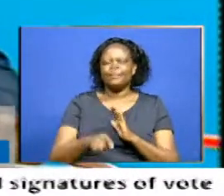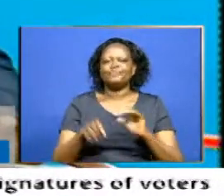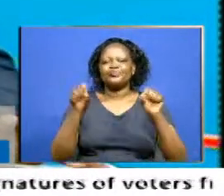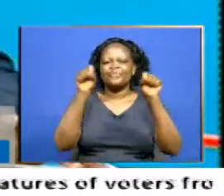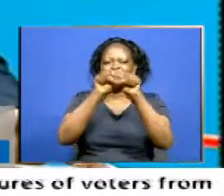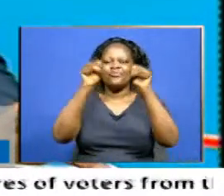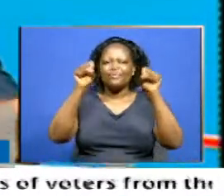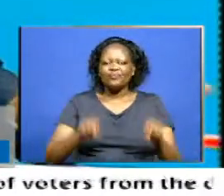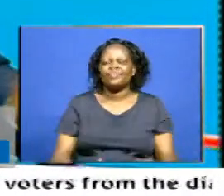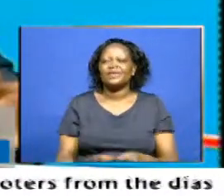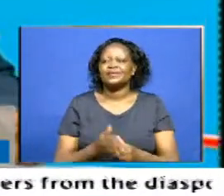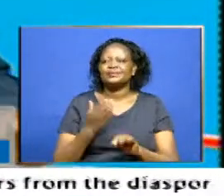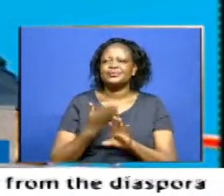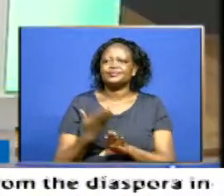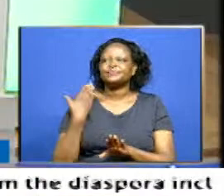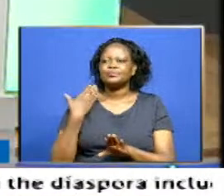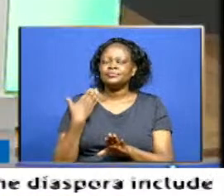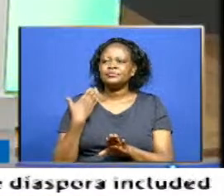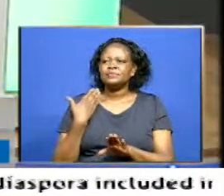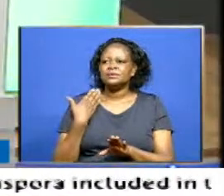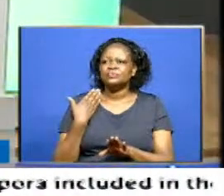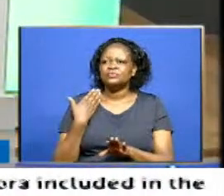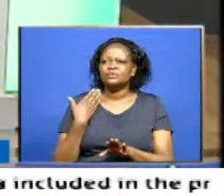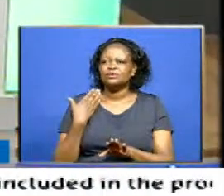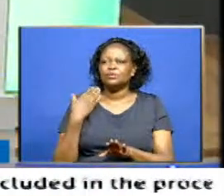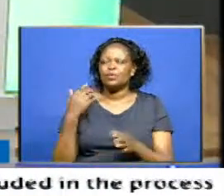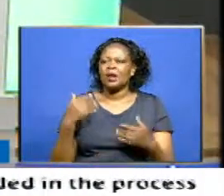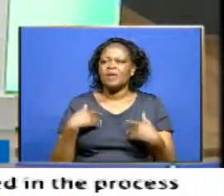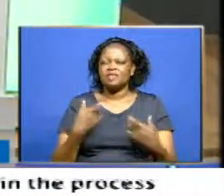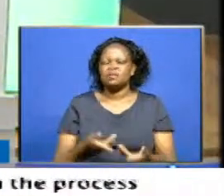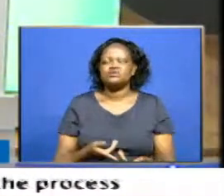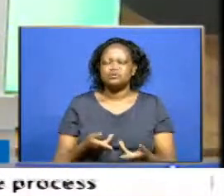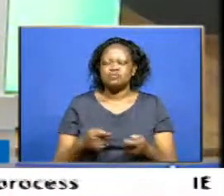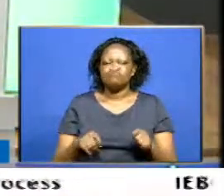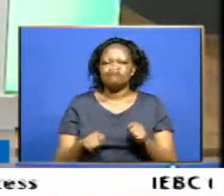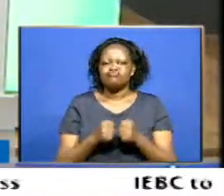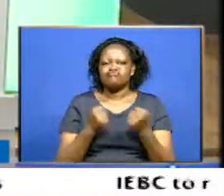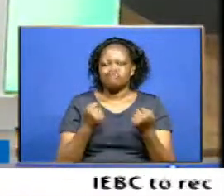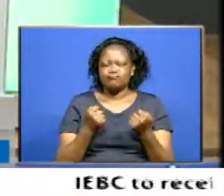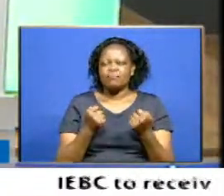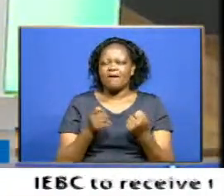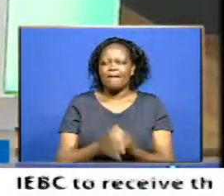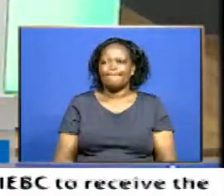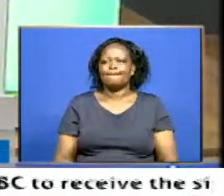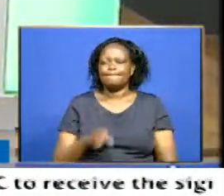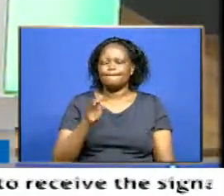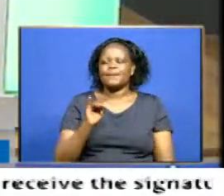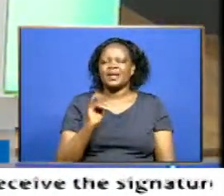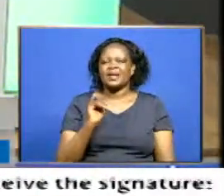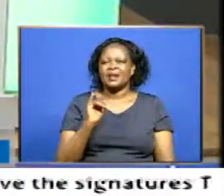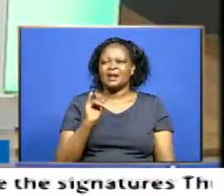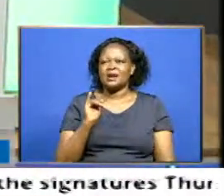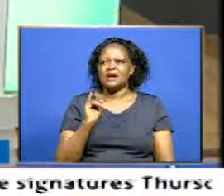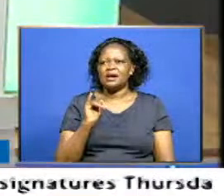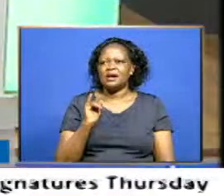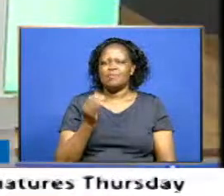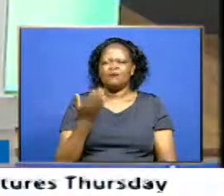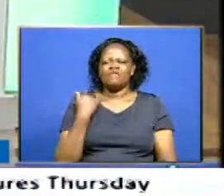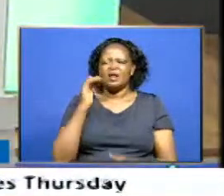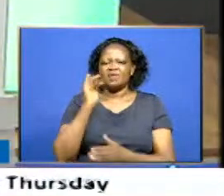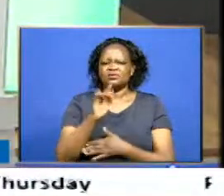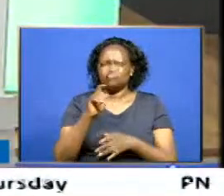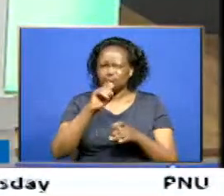And, before we went for that break or for that appraisal on BBI, I had asked you this